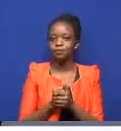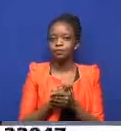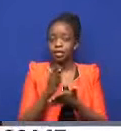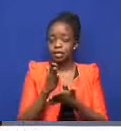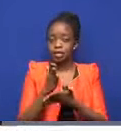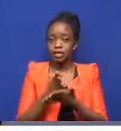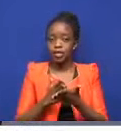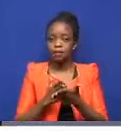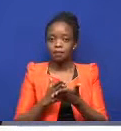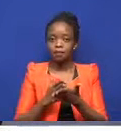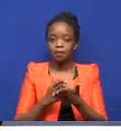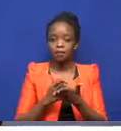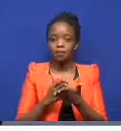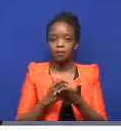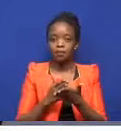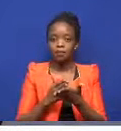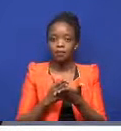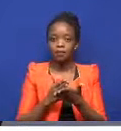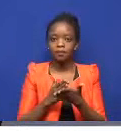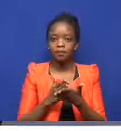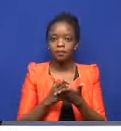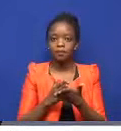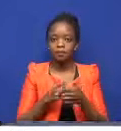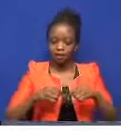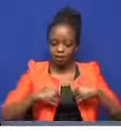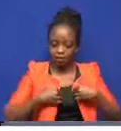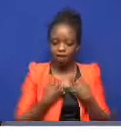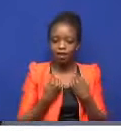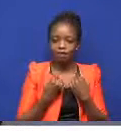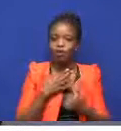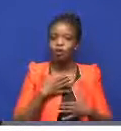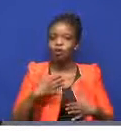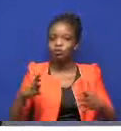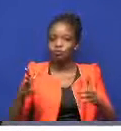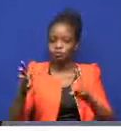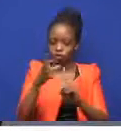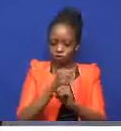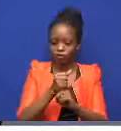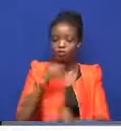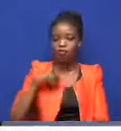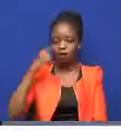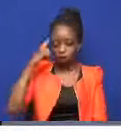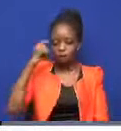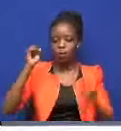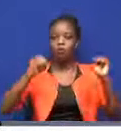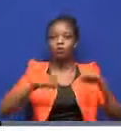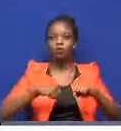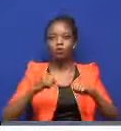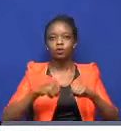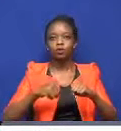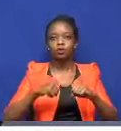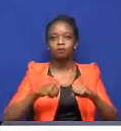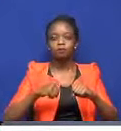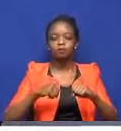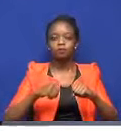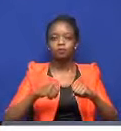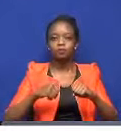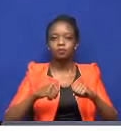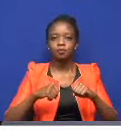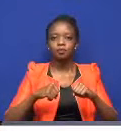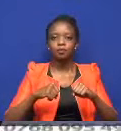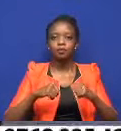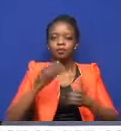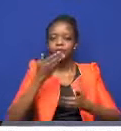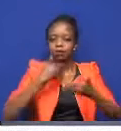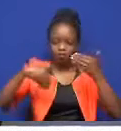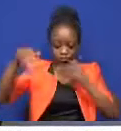had to break it myself, that, you know, it's possible that you can wear a hijab and